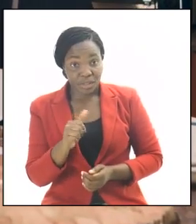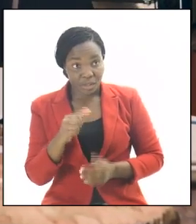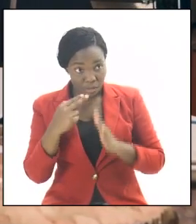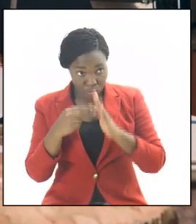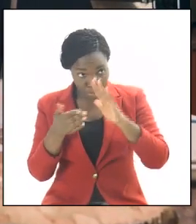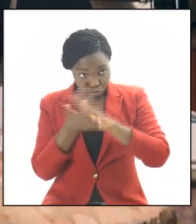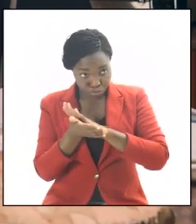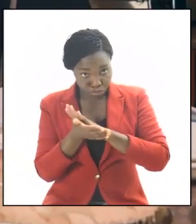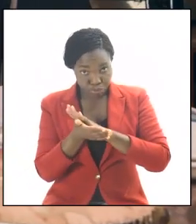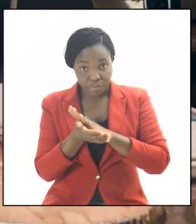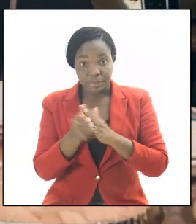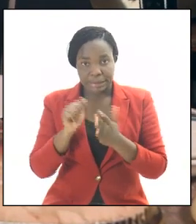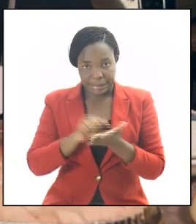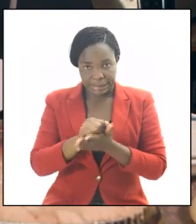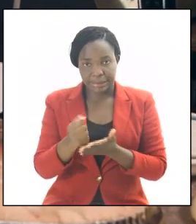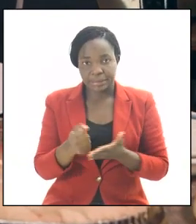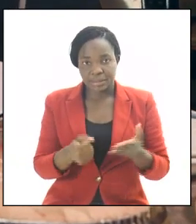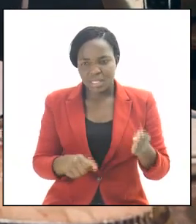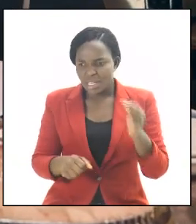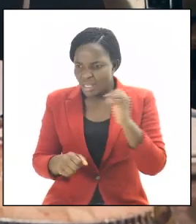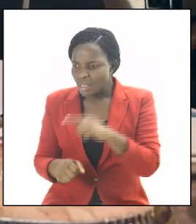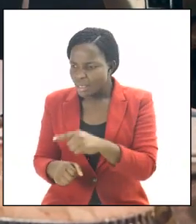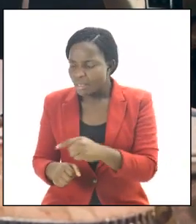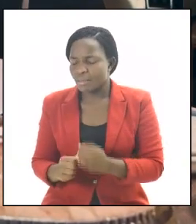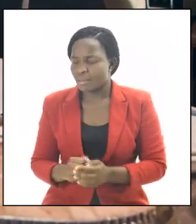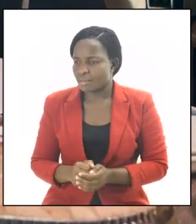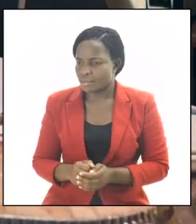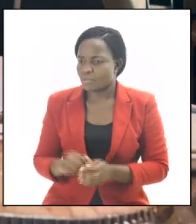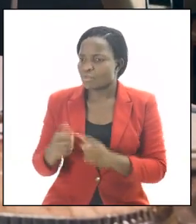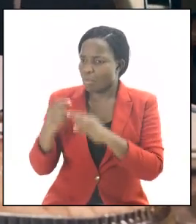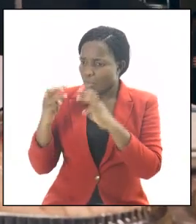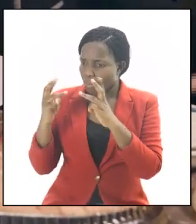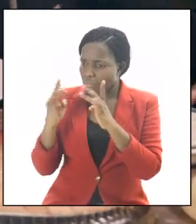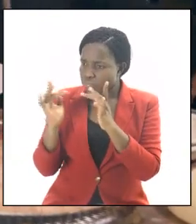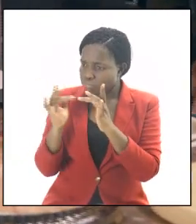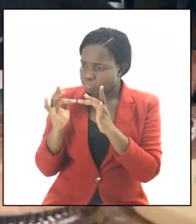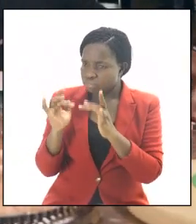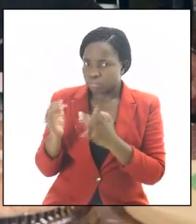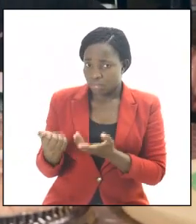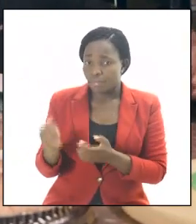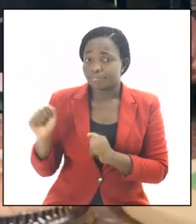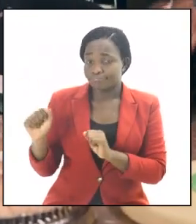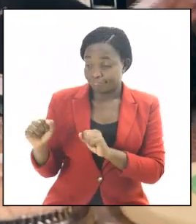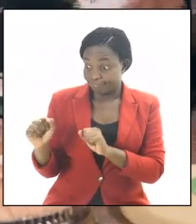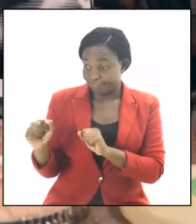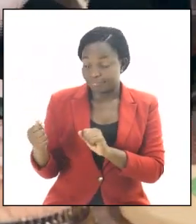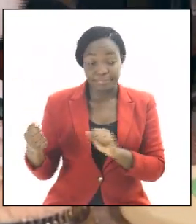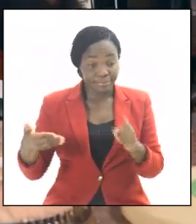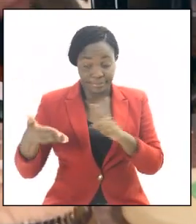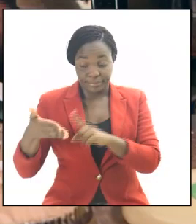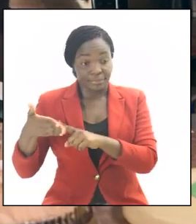instructions? Here, did you bring the printout from the website? Yes, here it is.